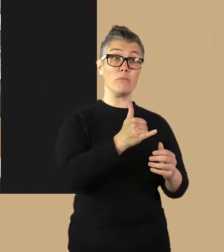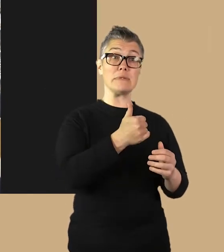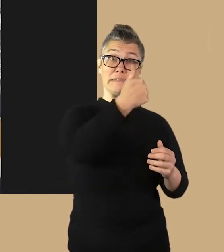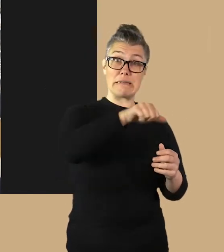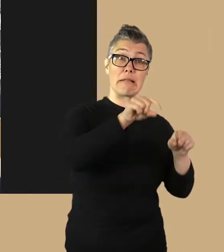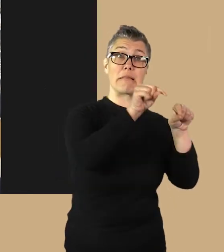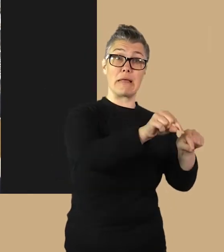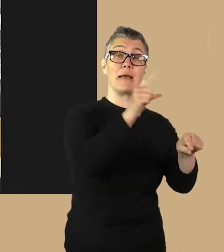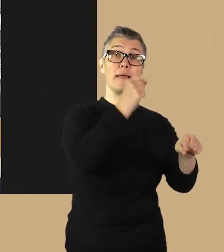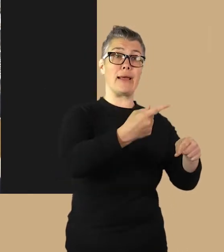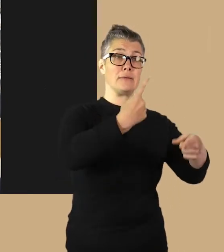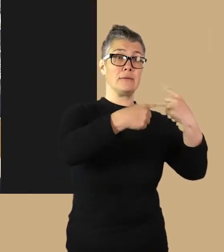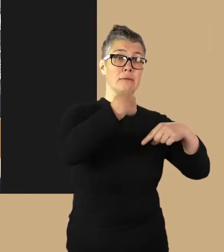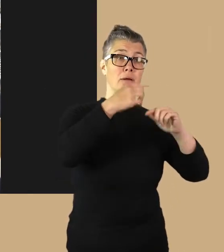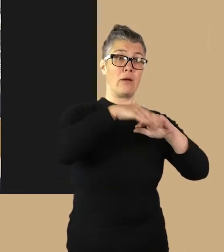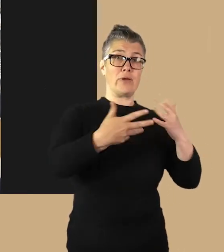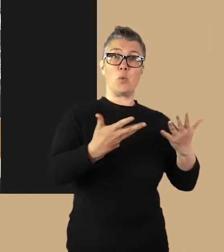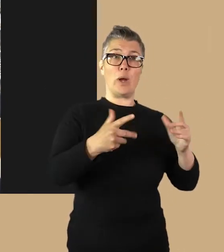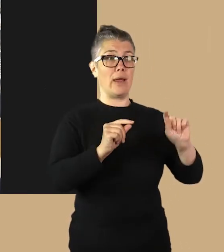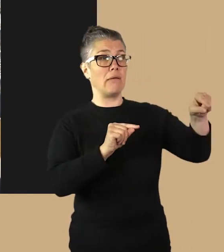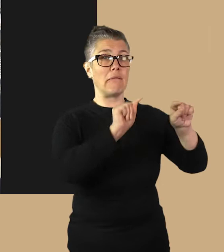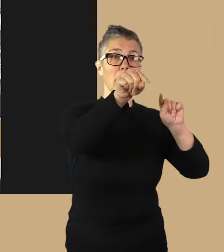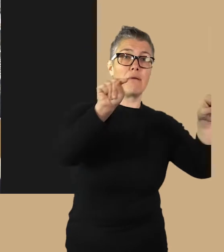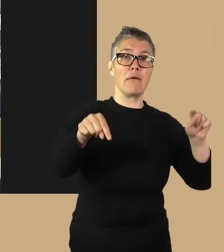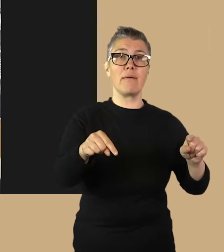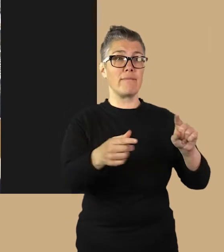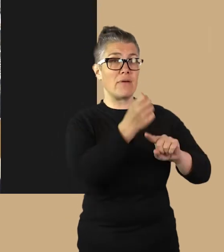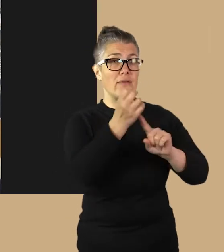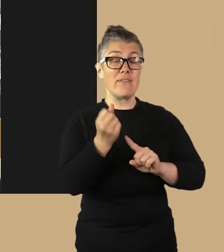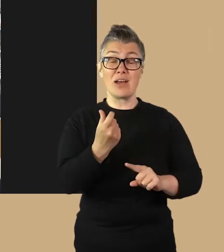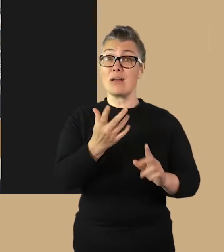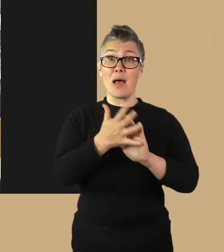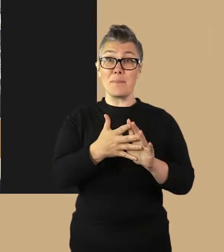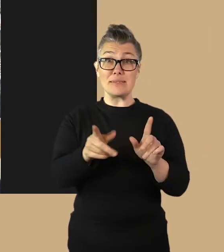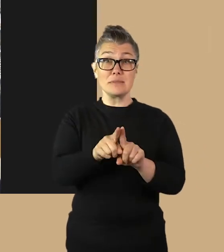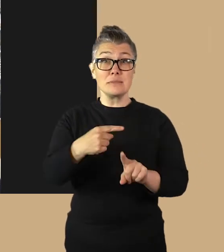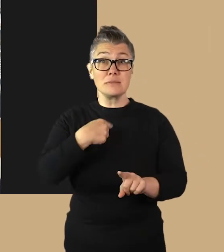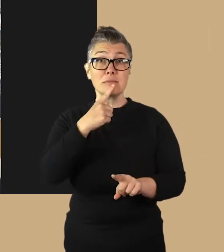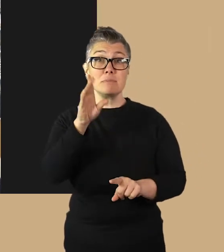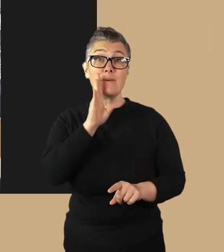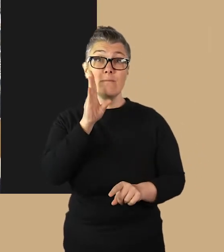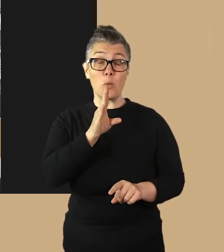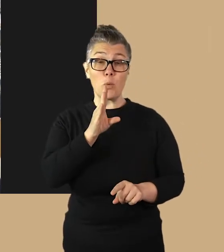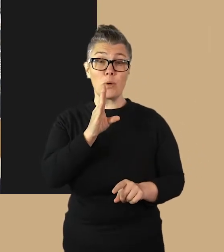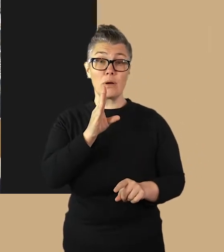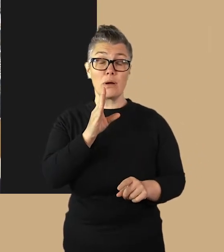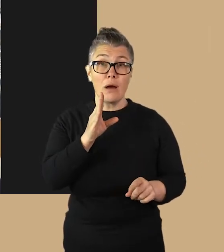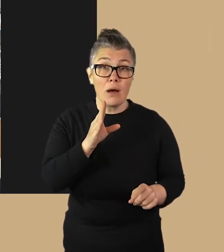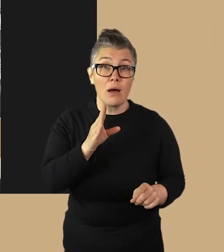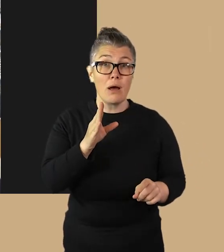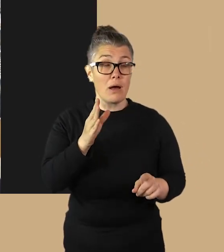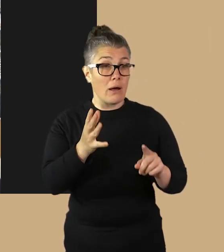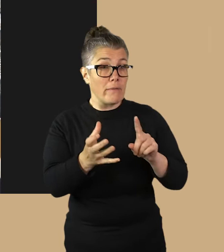there that can tell them about where things are. Because like I said, I didn't discover there was a women's room until the